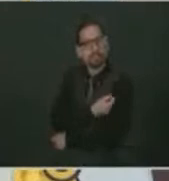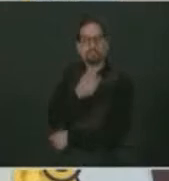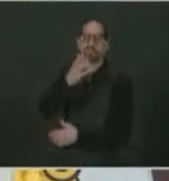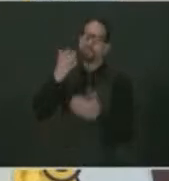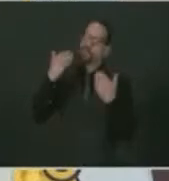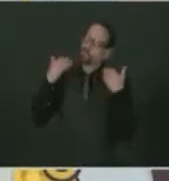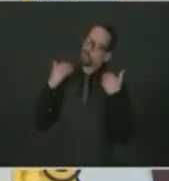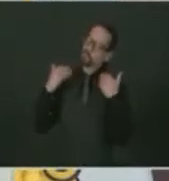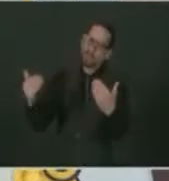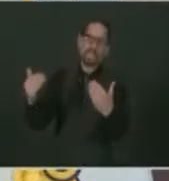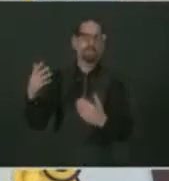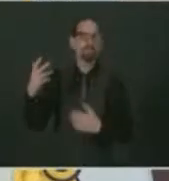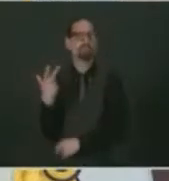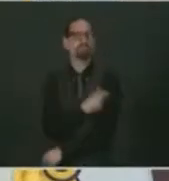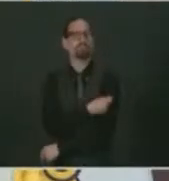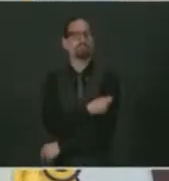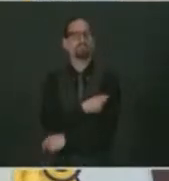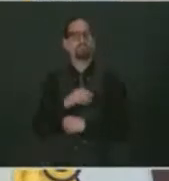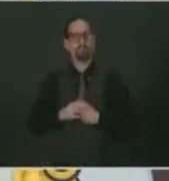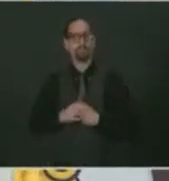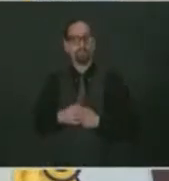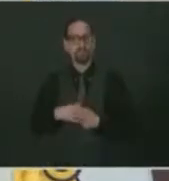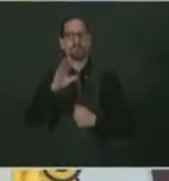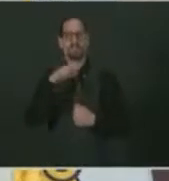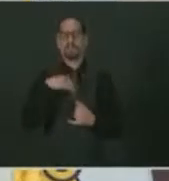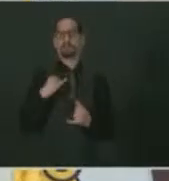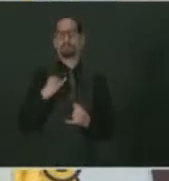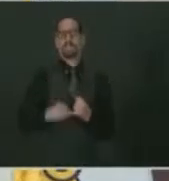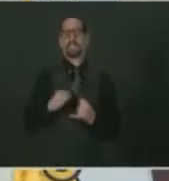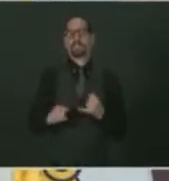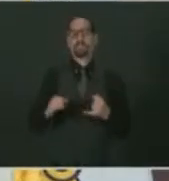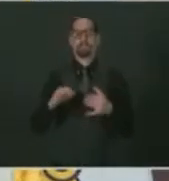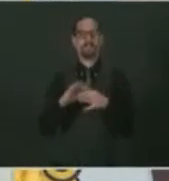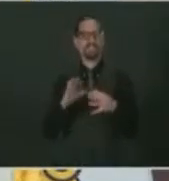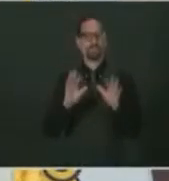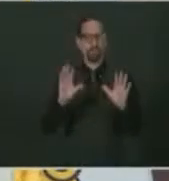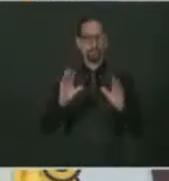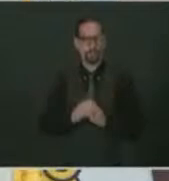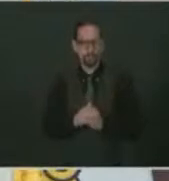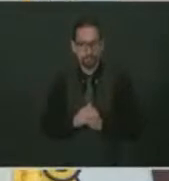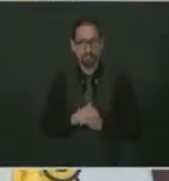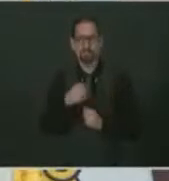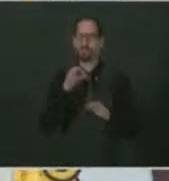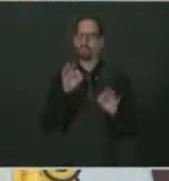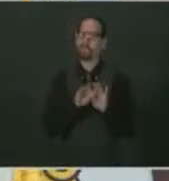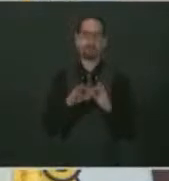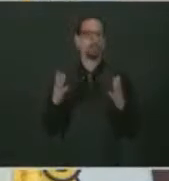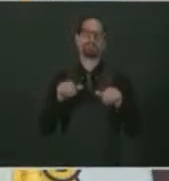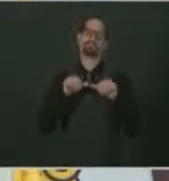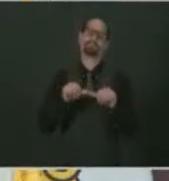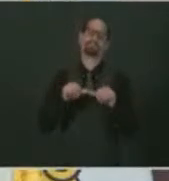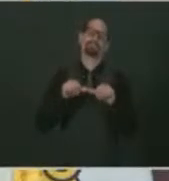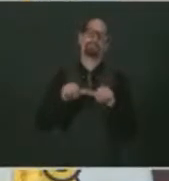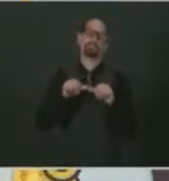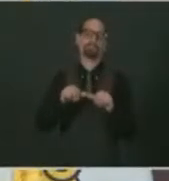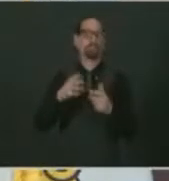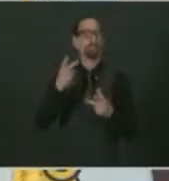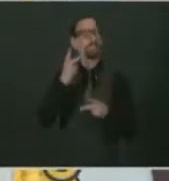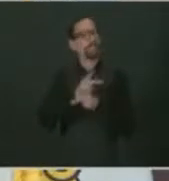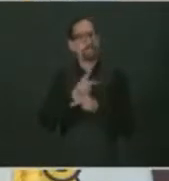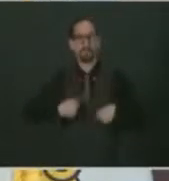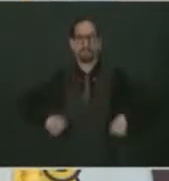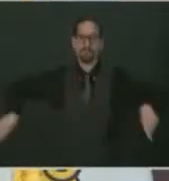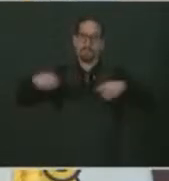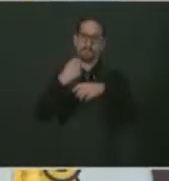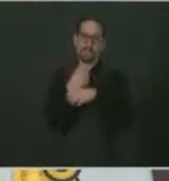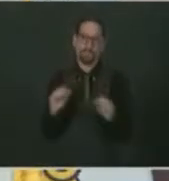in where we need discipline. We need to continue the discipline in terms of the protocols that have kept you safe up to this point in time as you